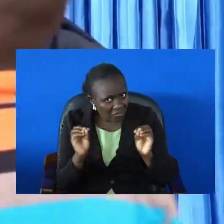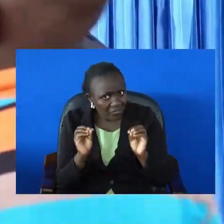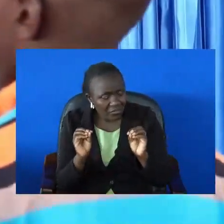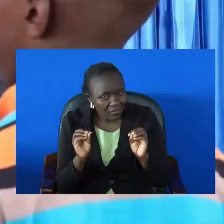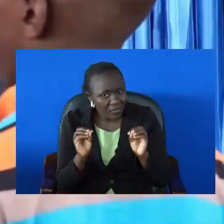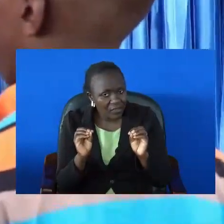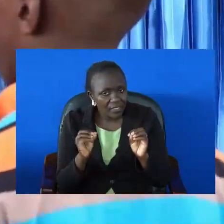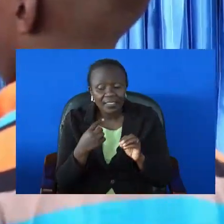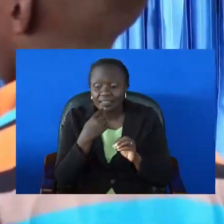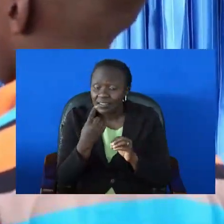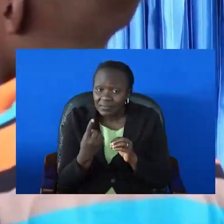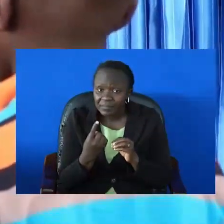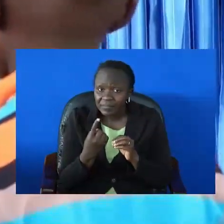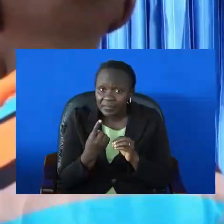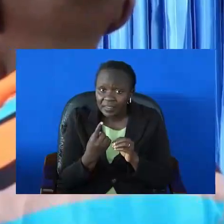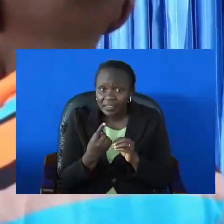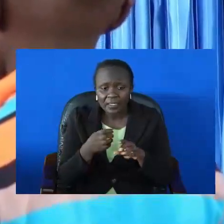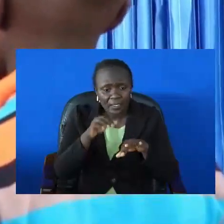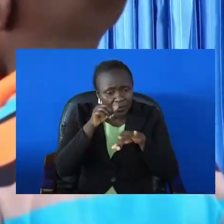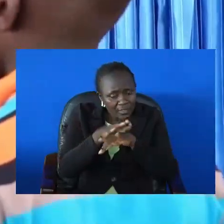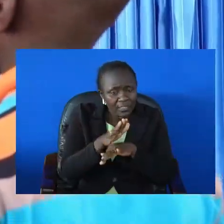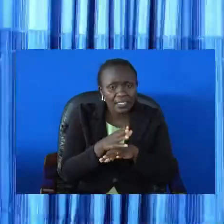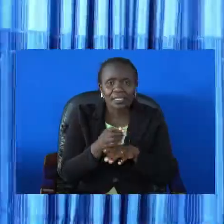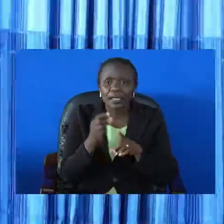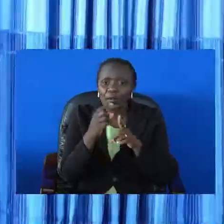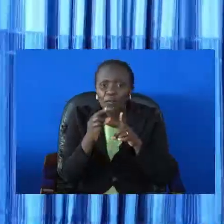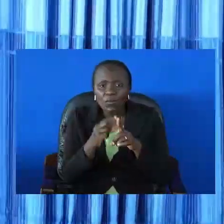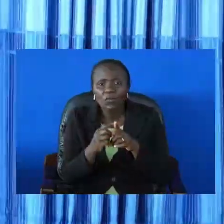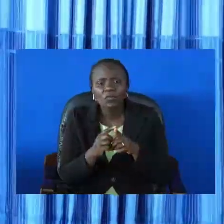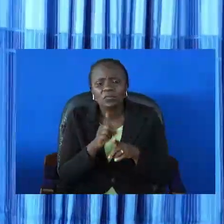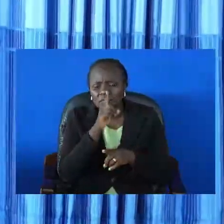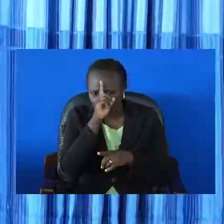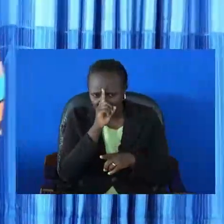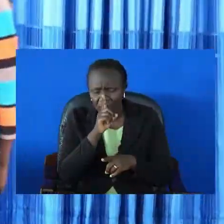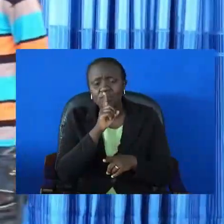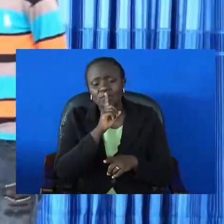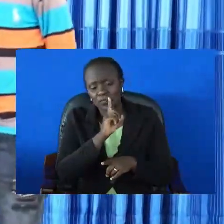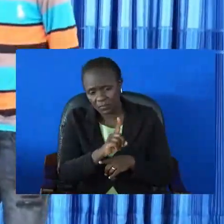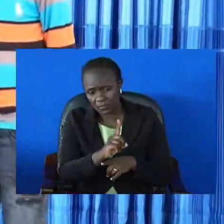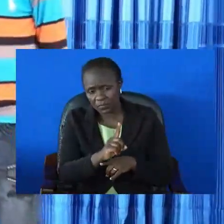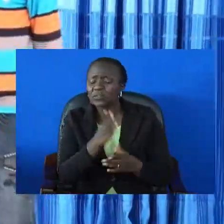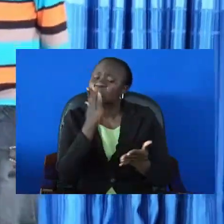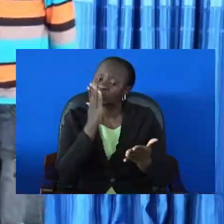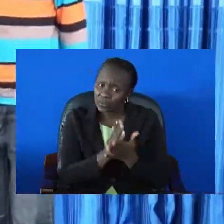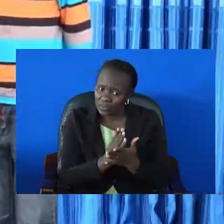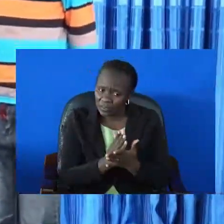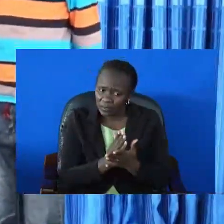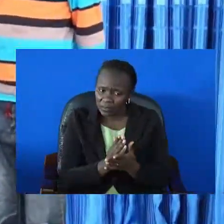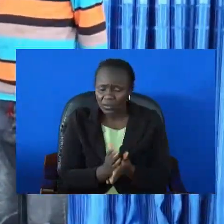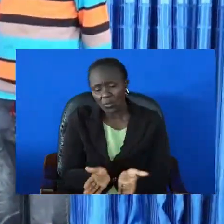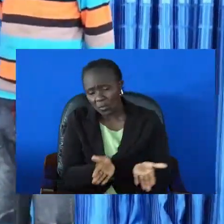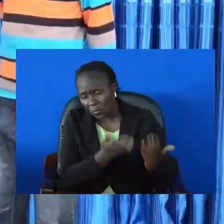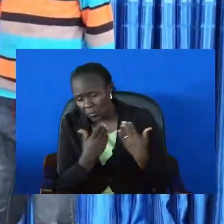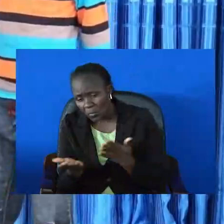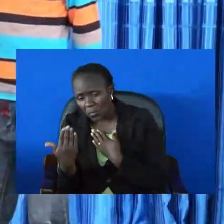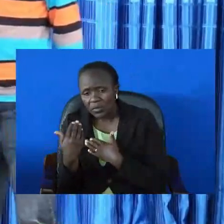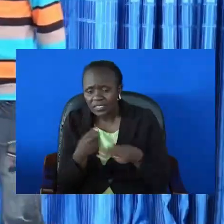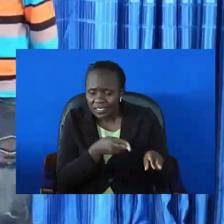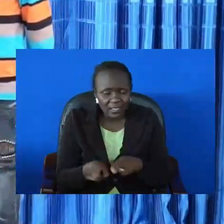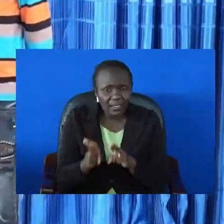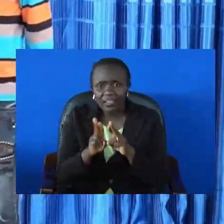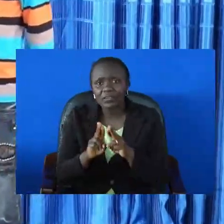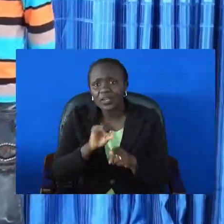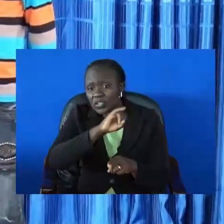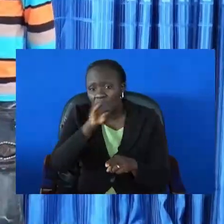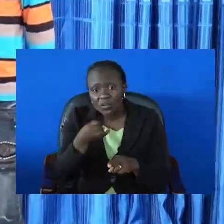No. Instead, a mere messenger was sent to him with very silly instructions. Really? Wash in the Jordan River?